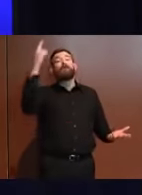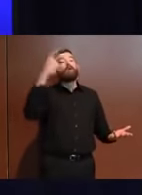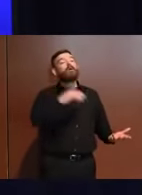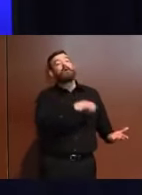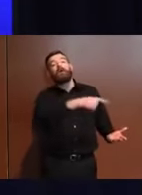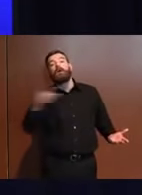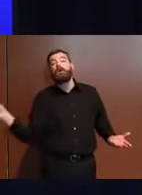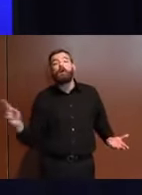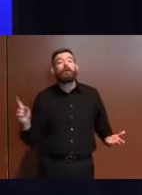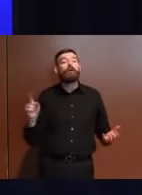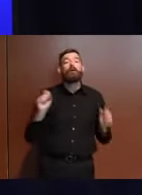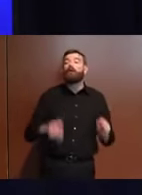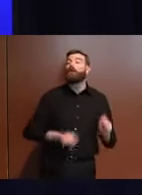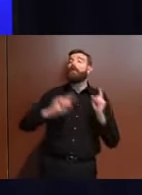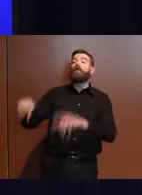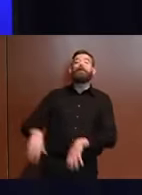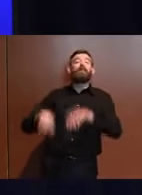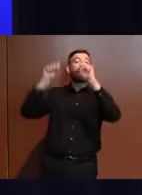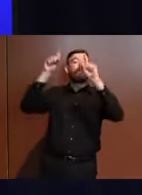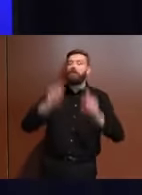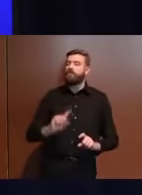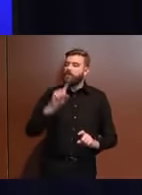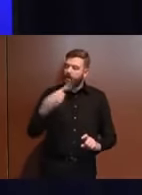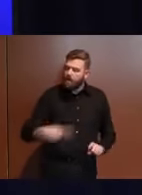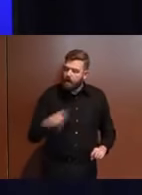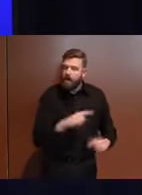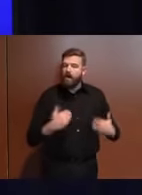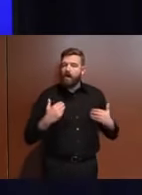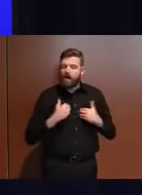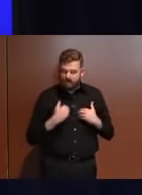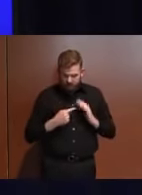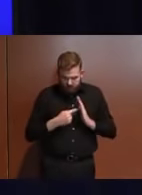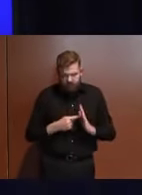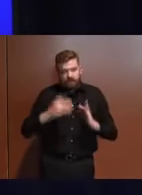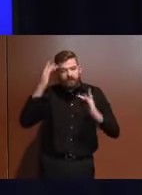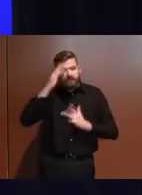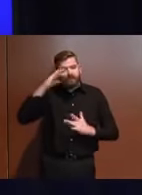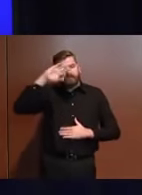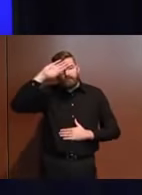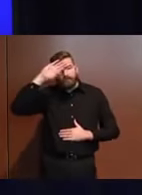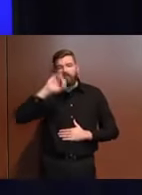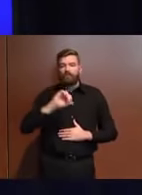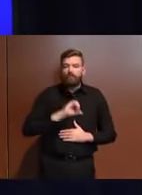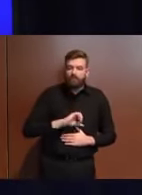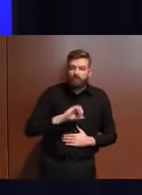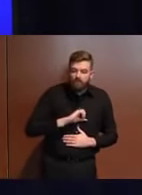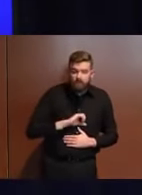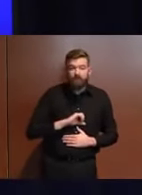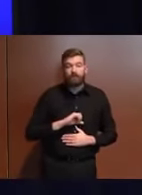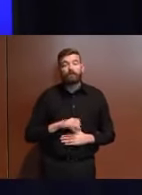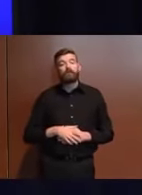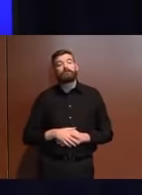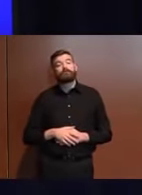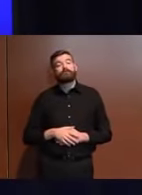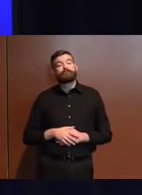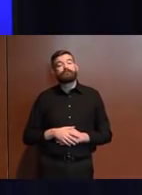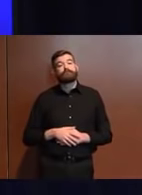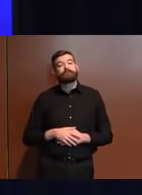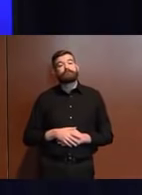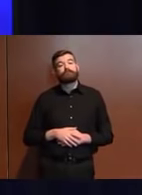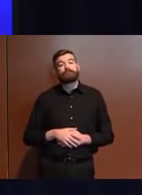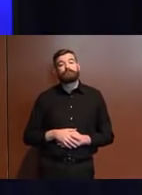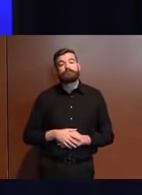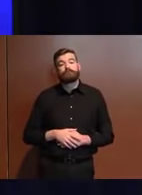Commissioner Persicelli always does. With regards, again, as I spoke a few days ago, that entire